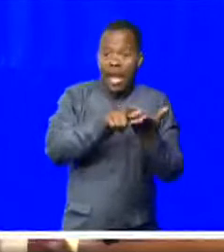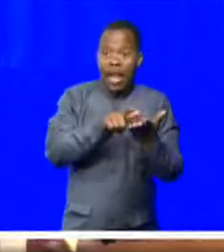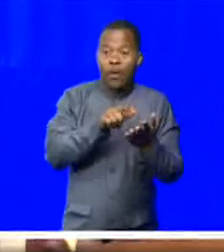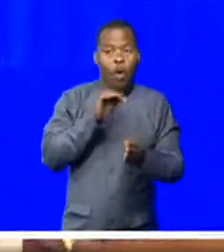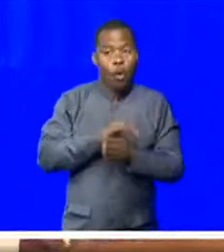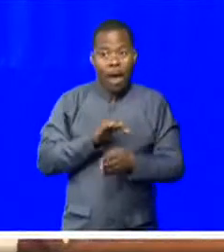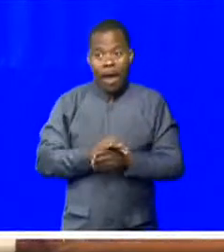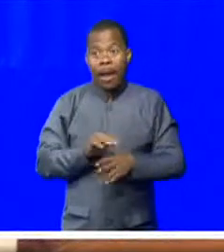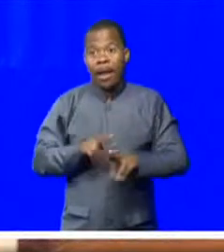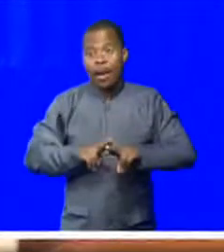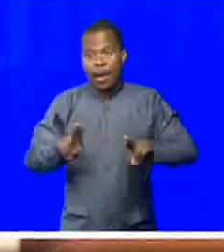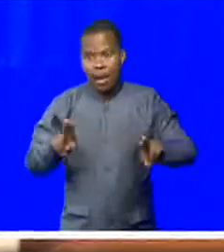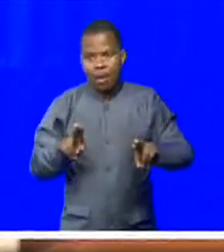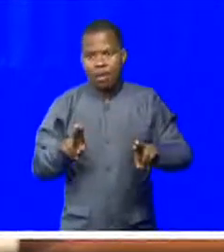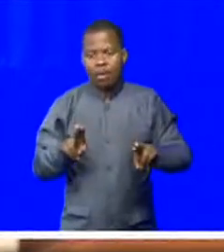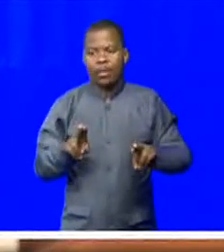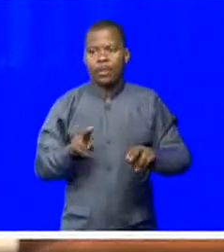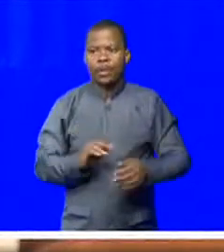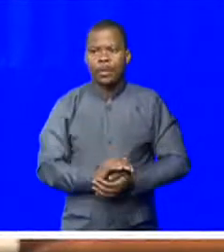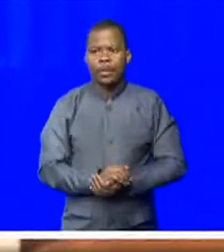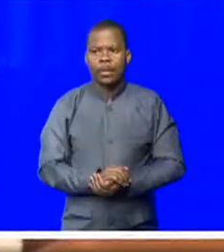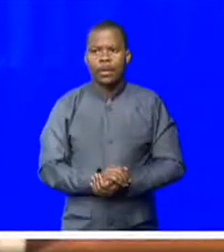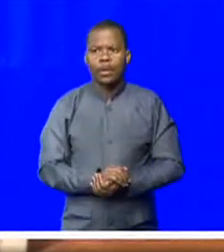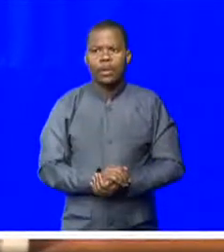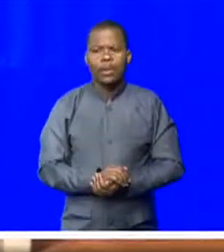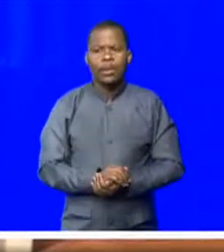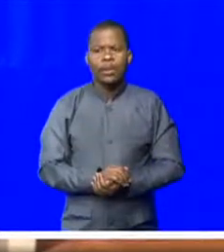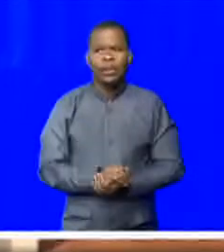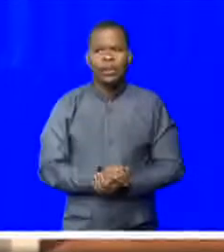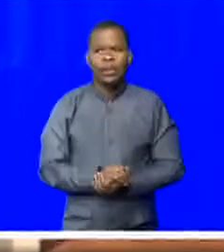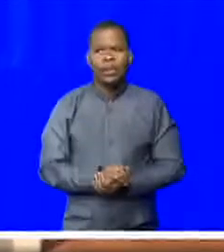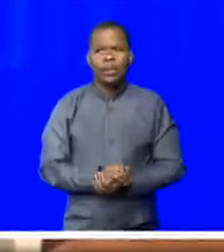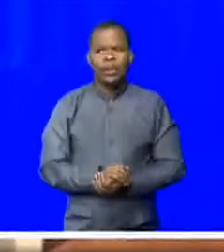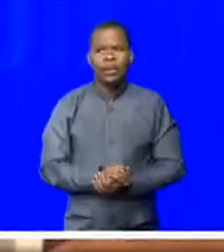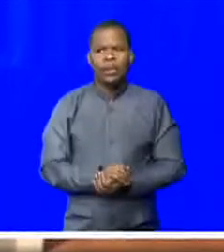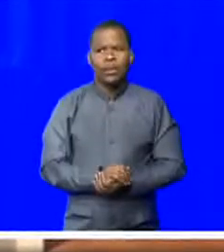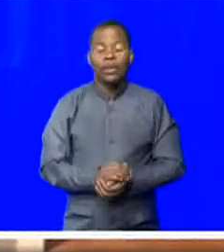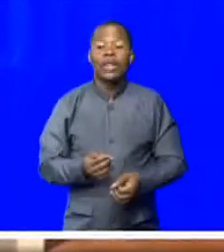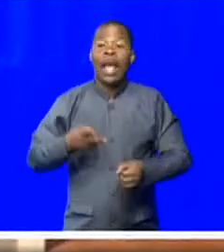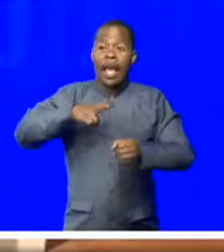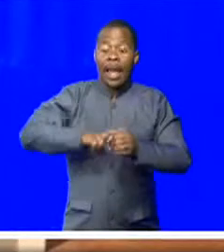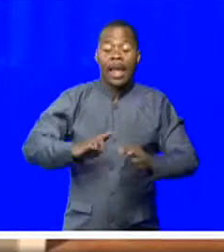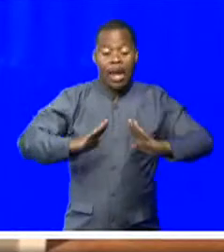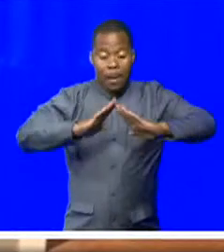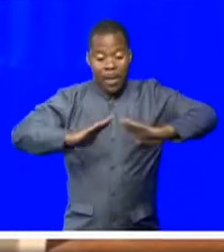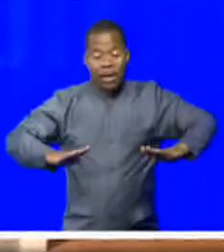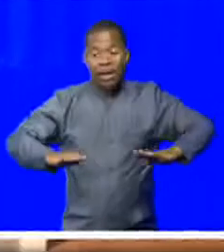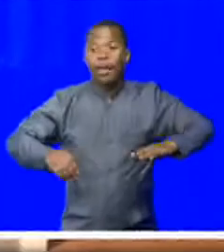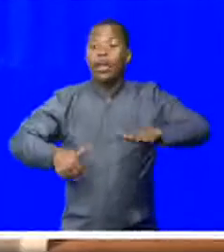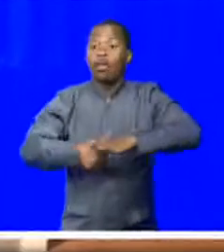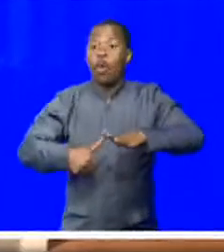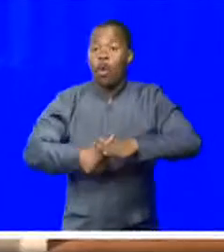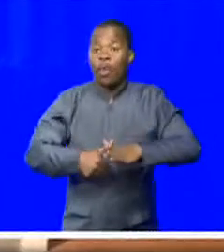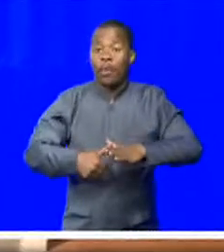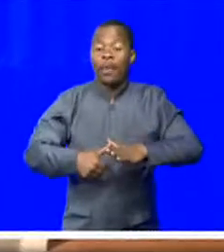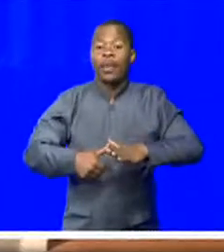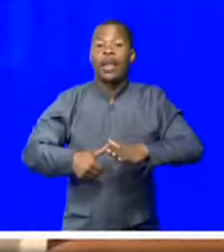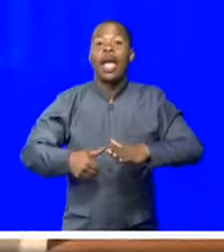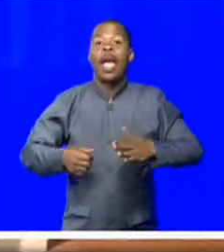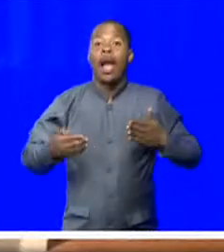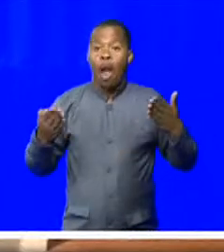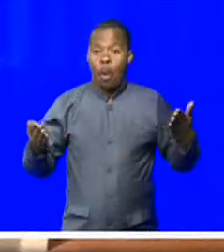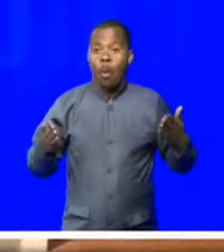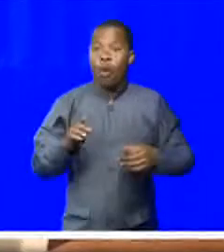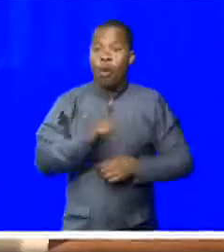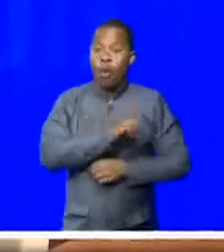tiko ngokulo kwasiphazamisa kakhulu leli tiko lelimcoka noma